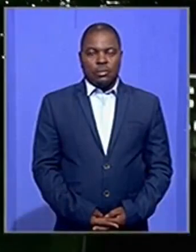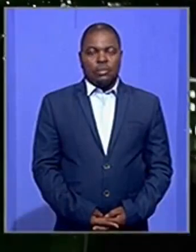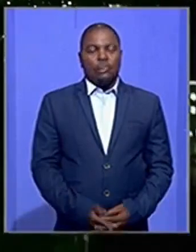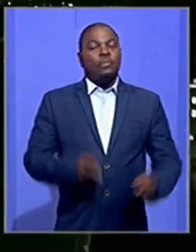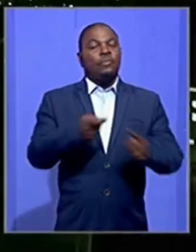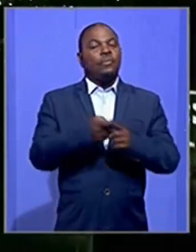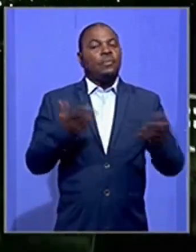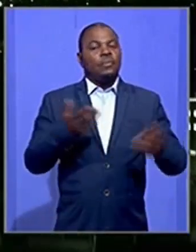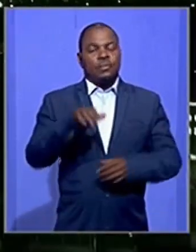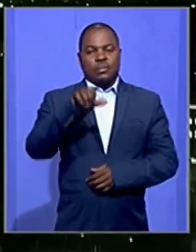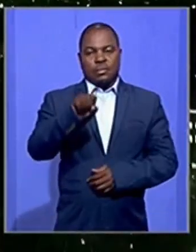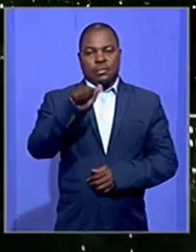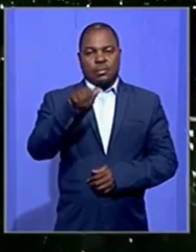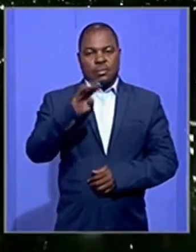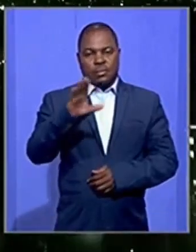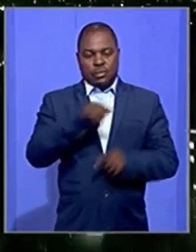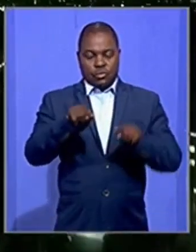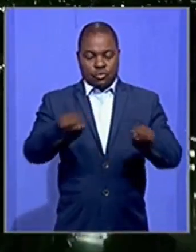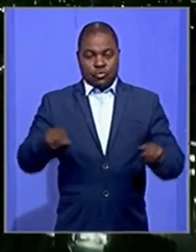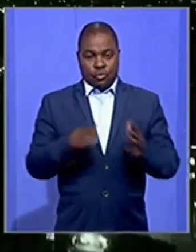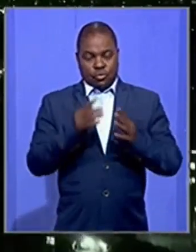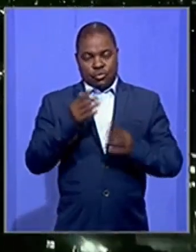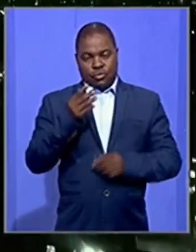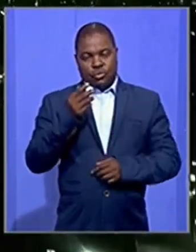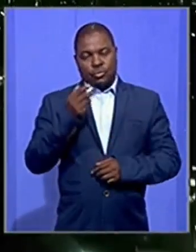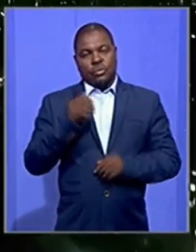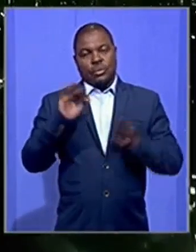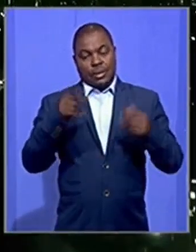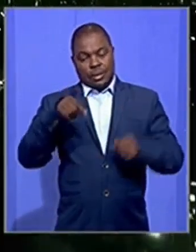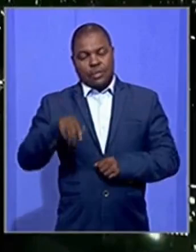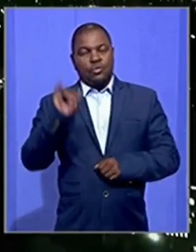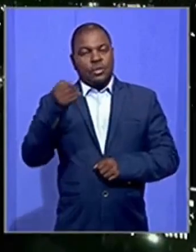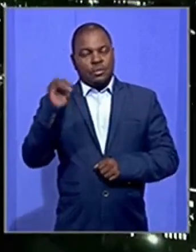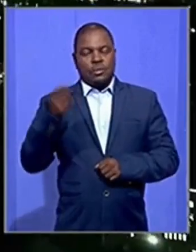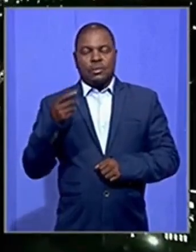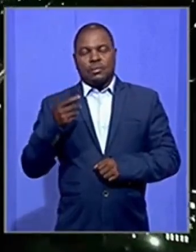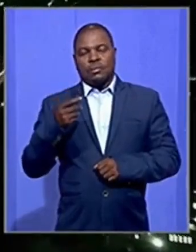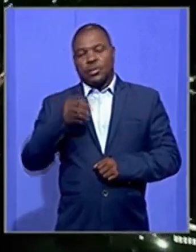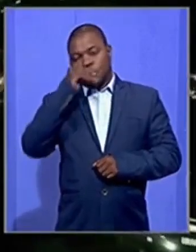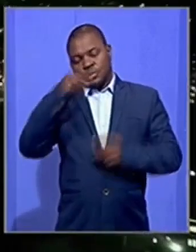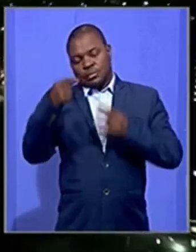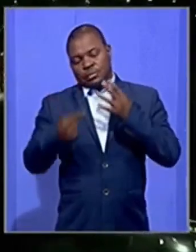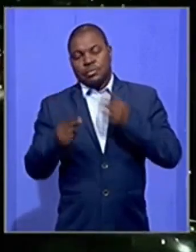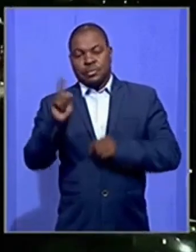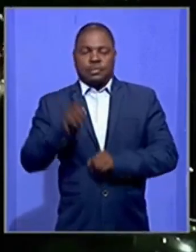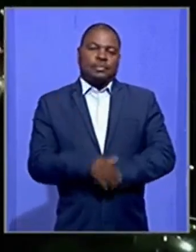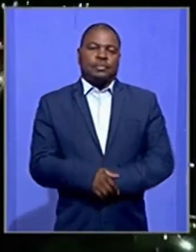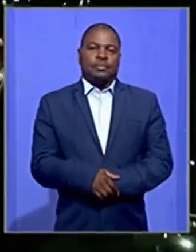ka tlhamalalo go tswa SABC Studio 10 Auckland Park, Johannesburg. Gareng ga tse dingwe mo kgasong eno,